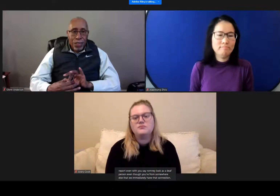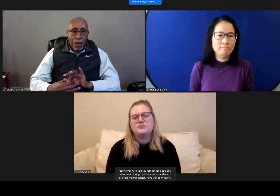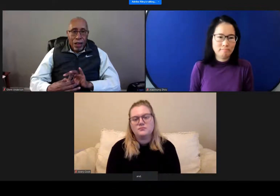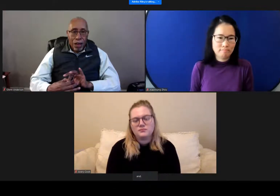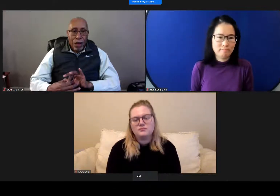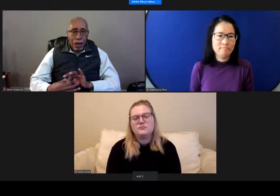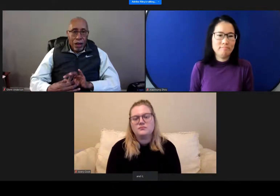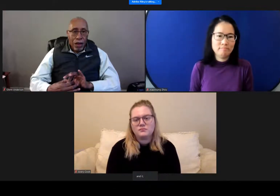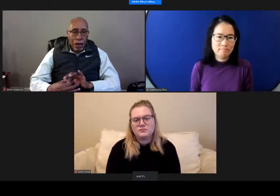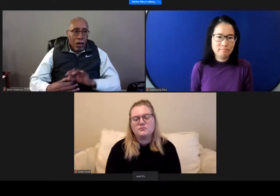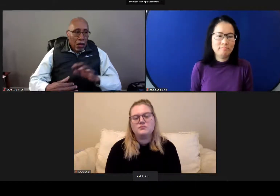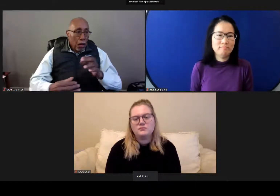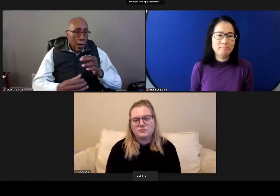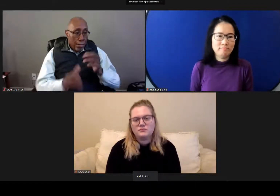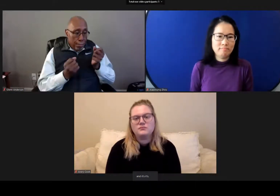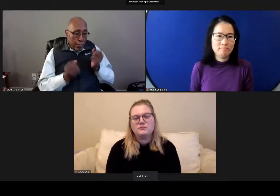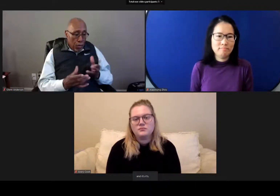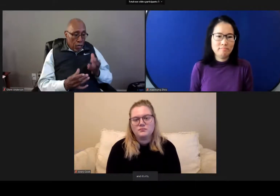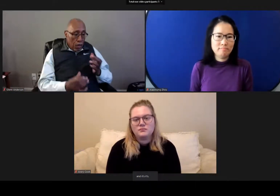And it's